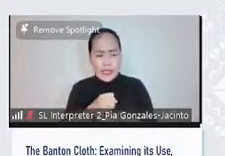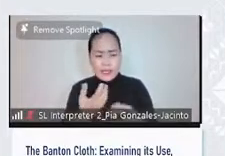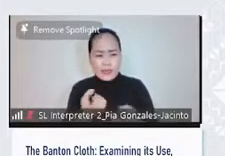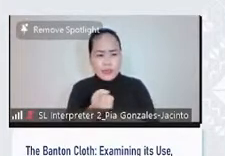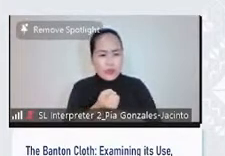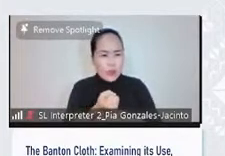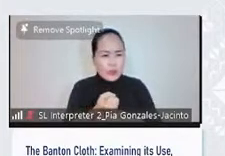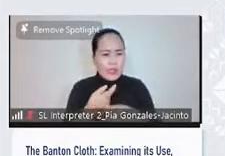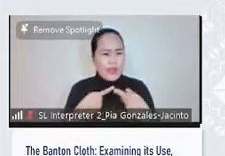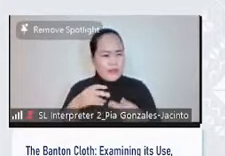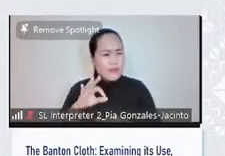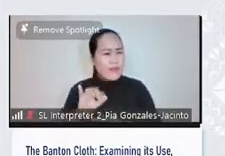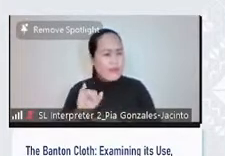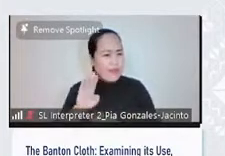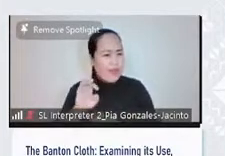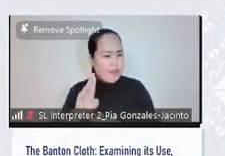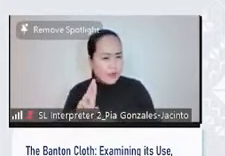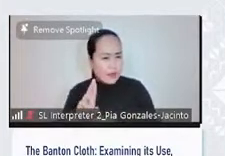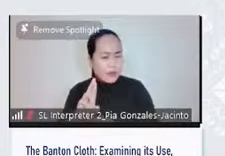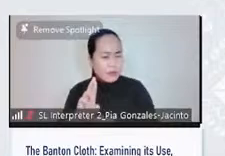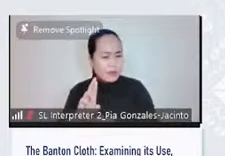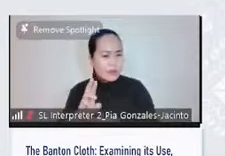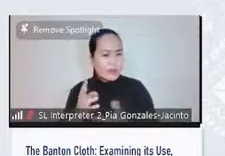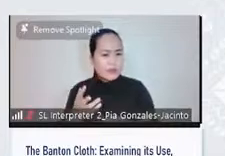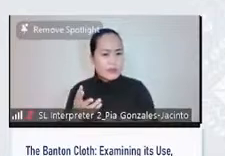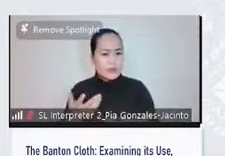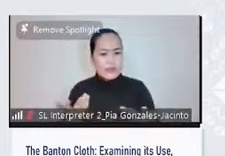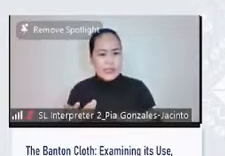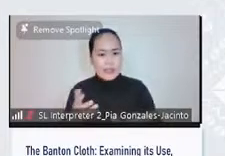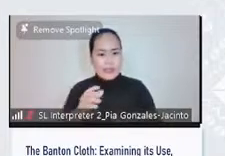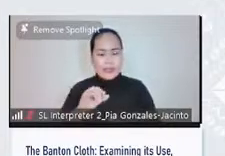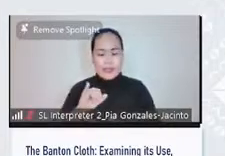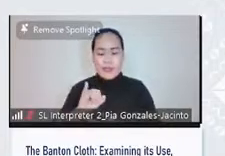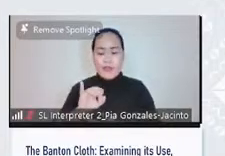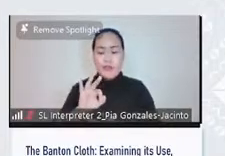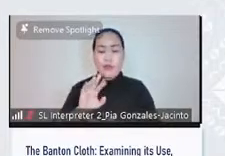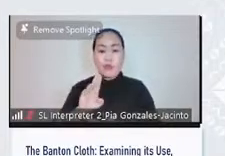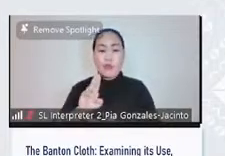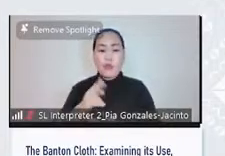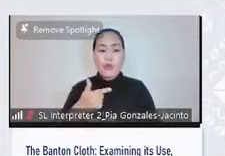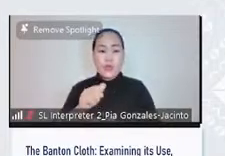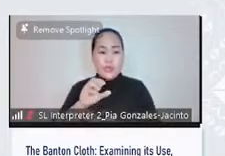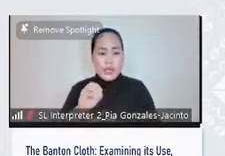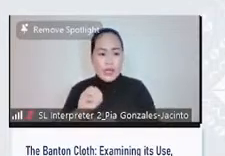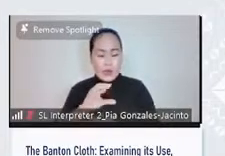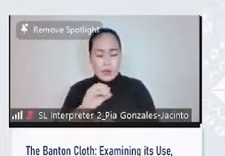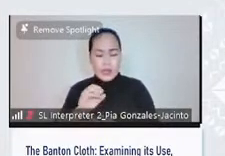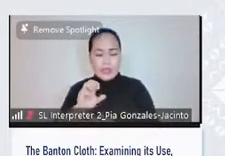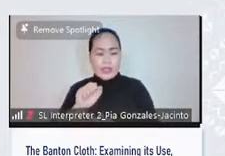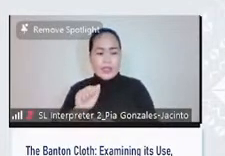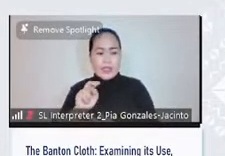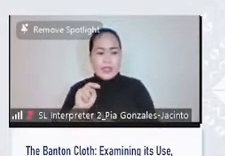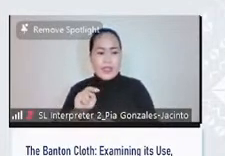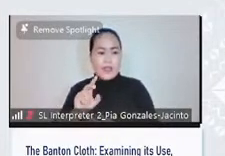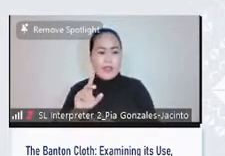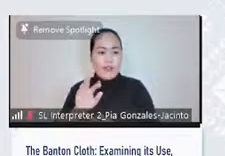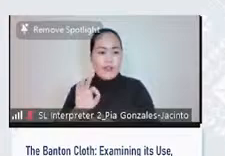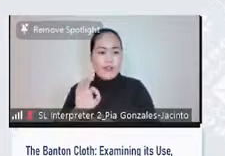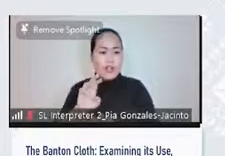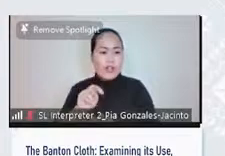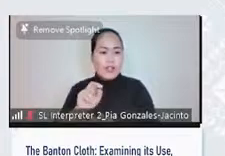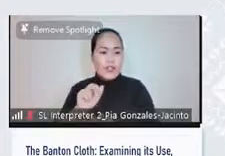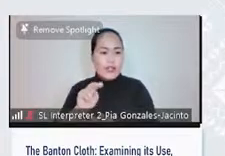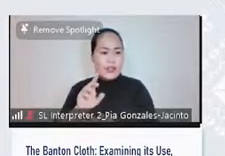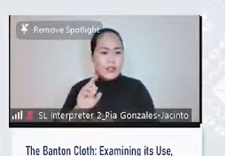attached in the spindle from Ifugao, while that from San Fernando was used for cotton. And based on the captured